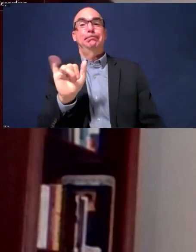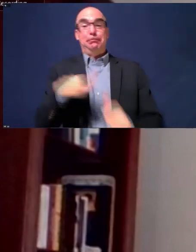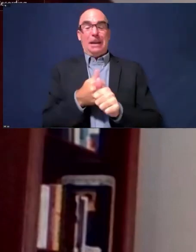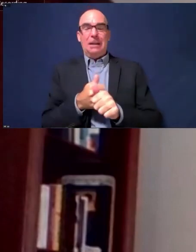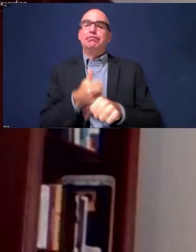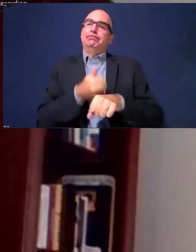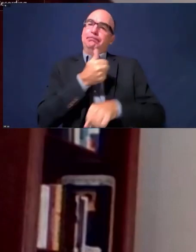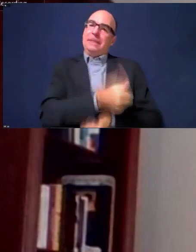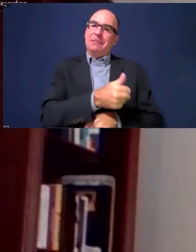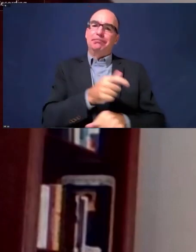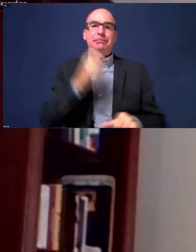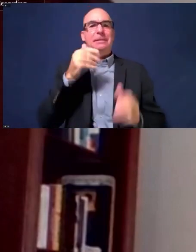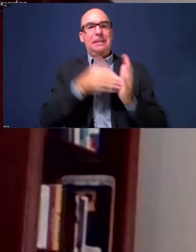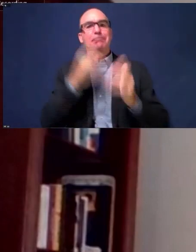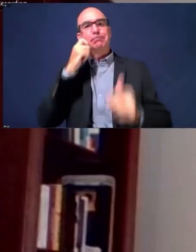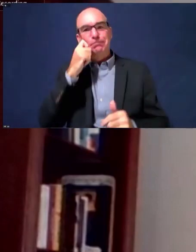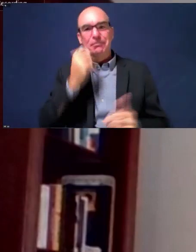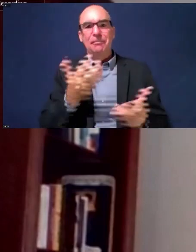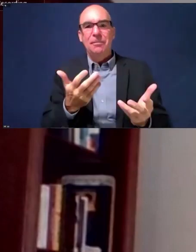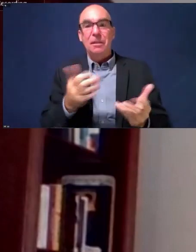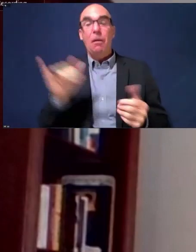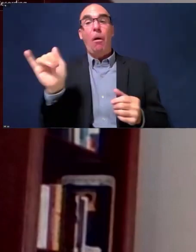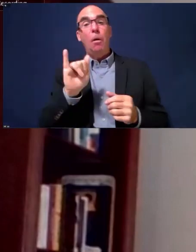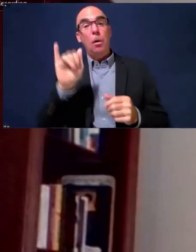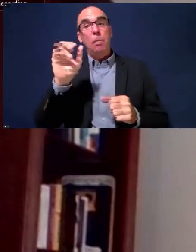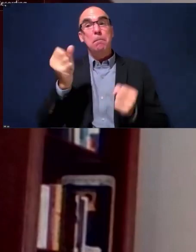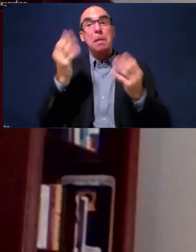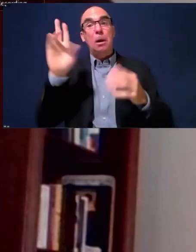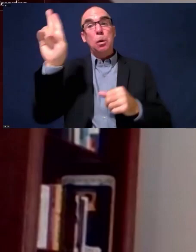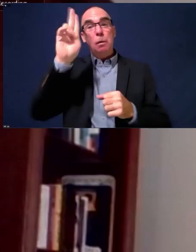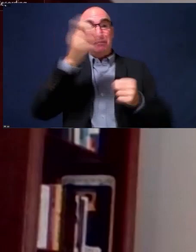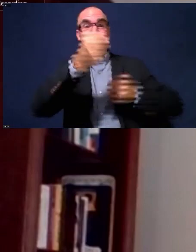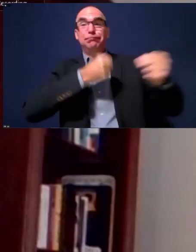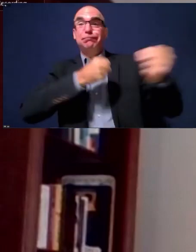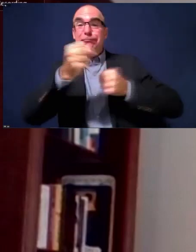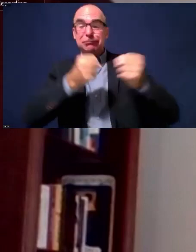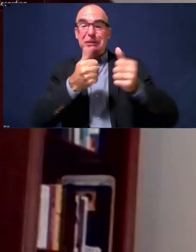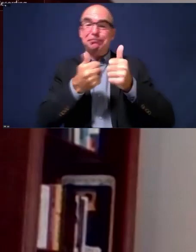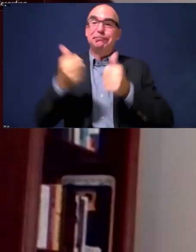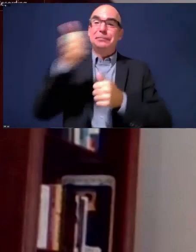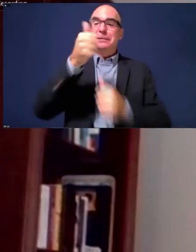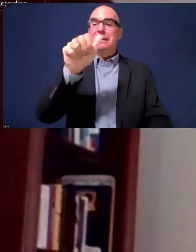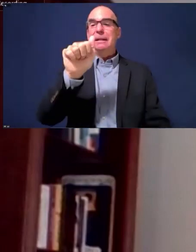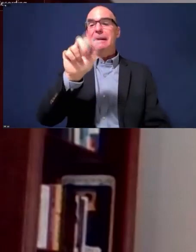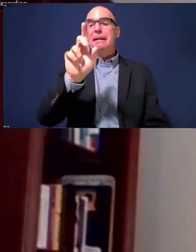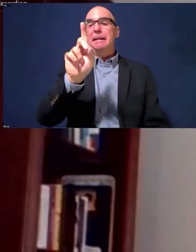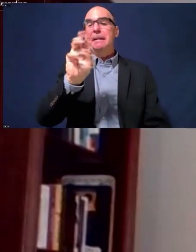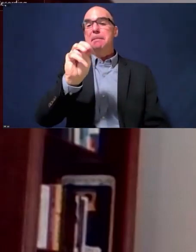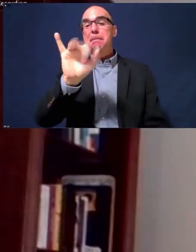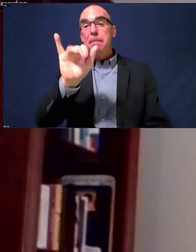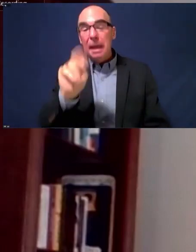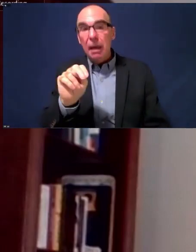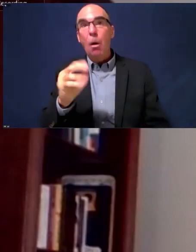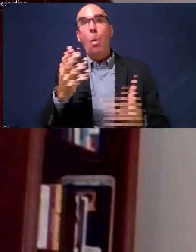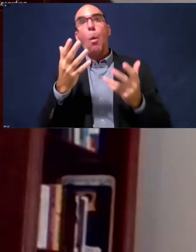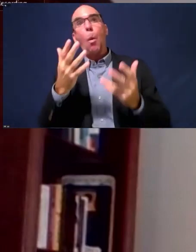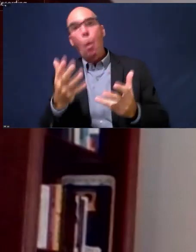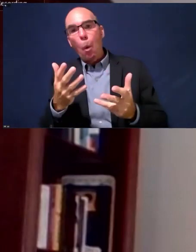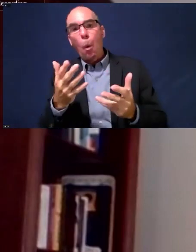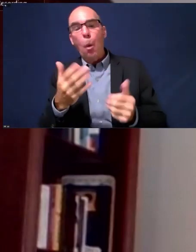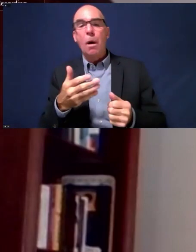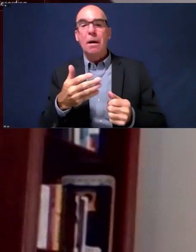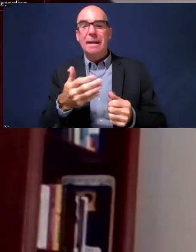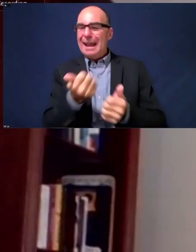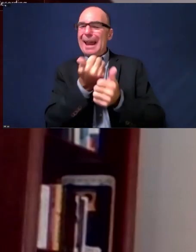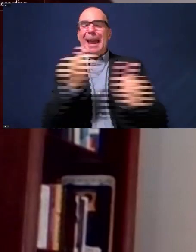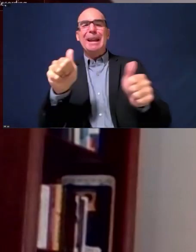themselves represented in the university hierarchy at virtually all levels, from senior administration positions to frontline staff. And this sends a